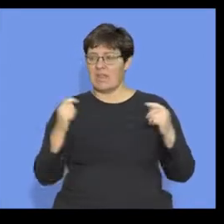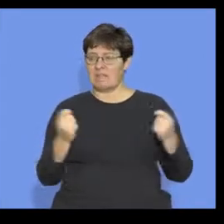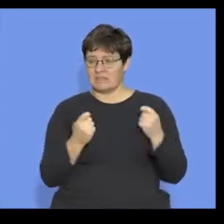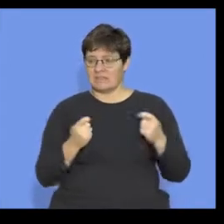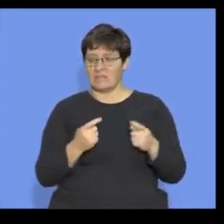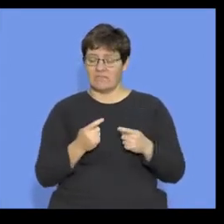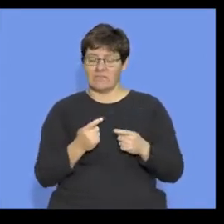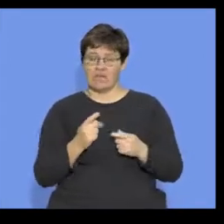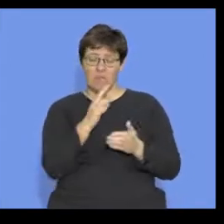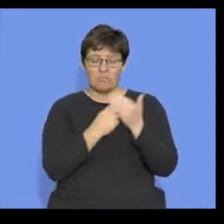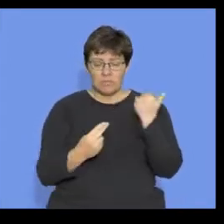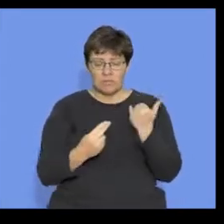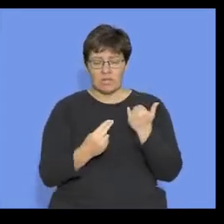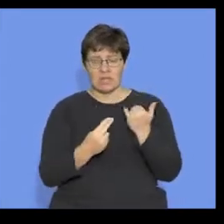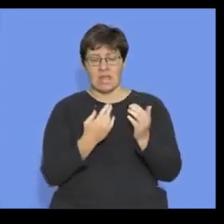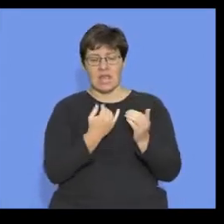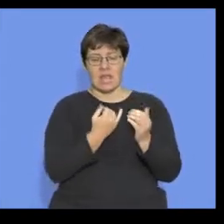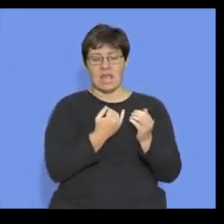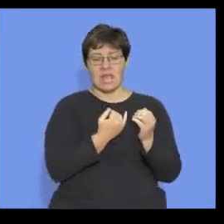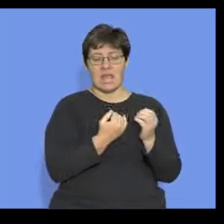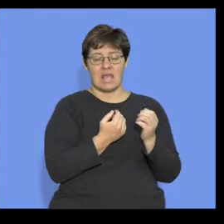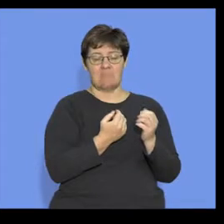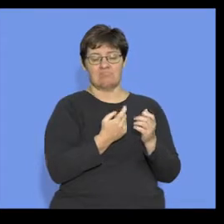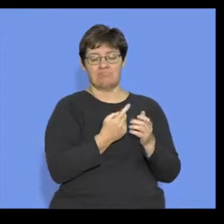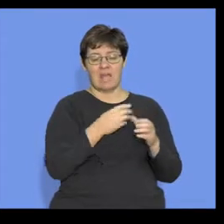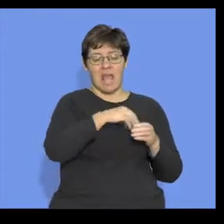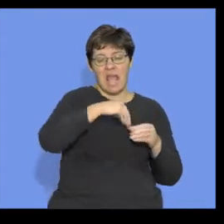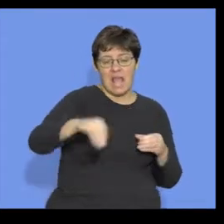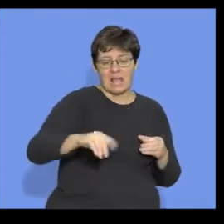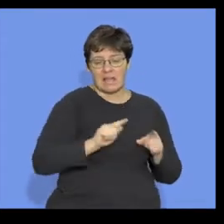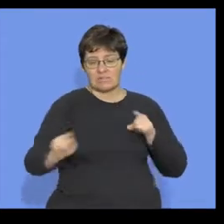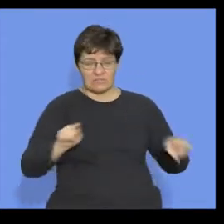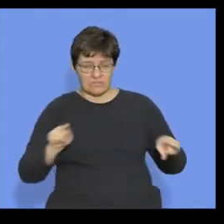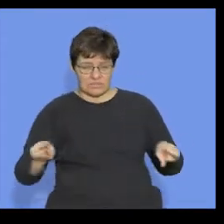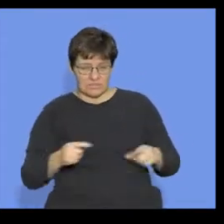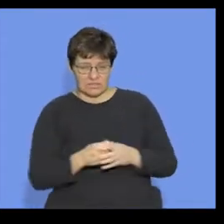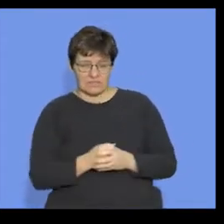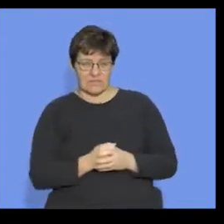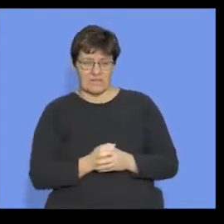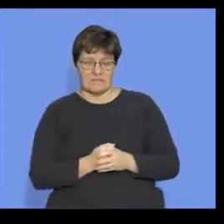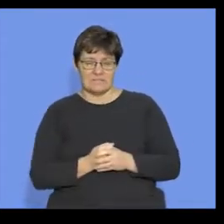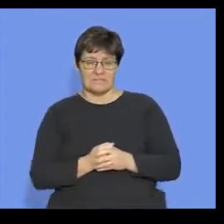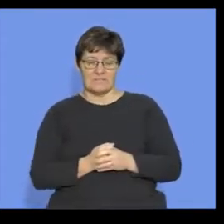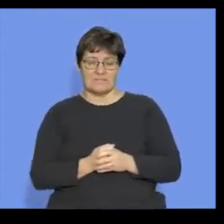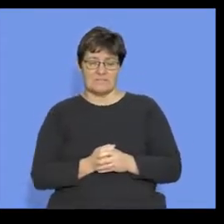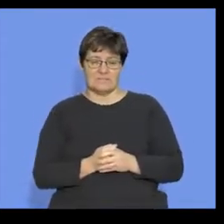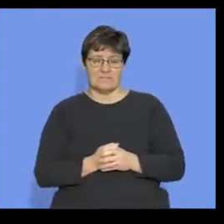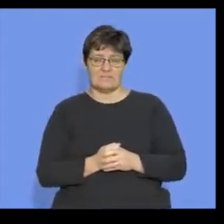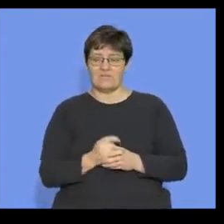Events which are mutually exclusive events that together contain all outcome in the sample